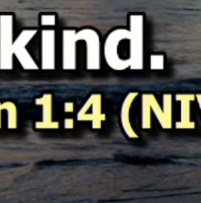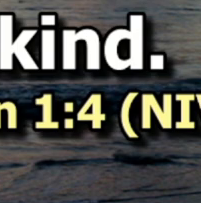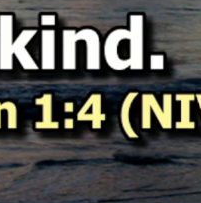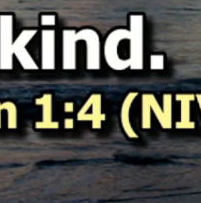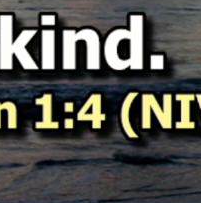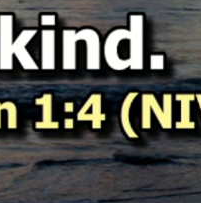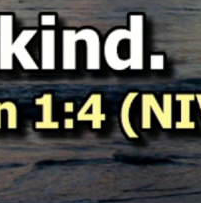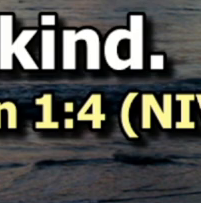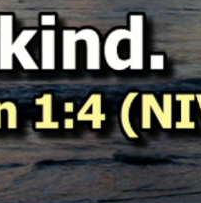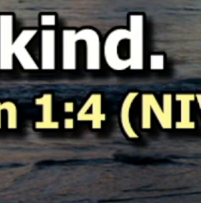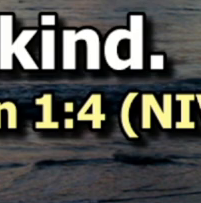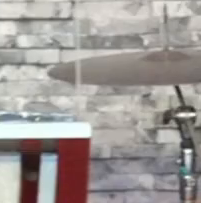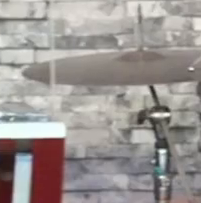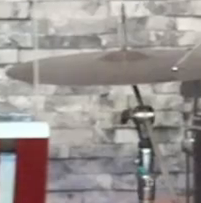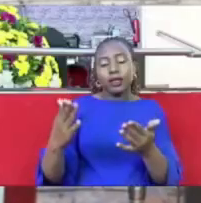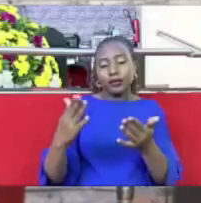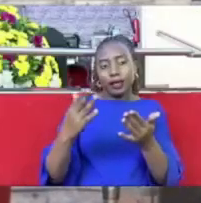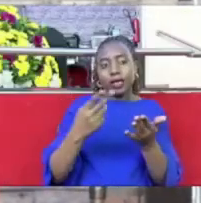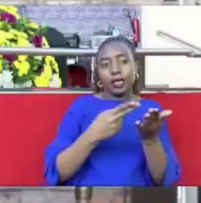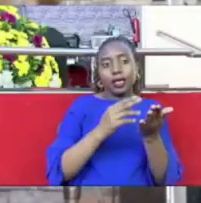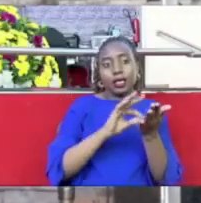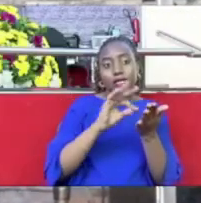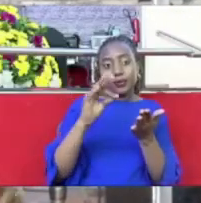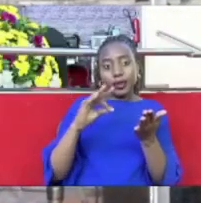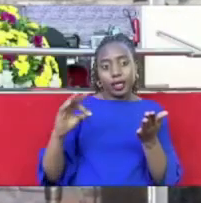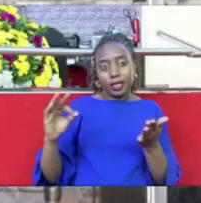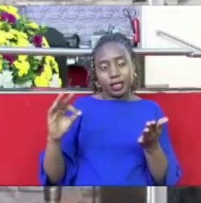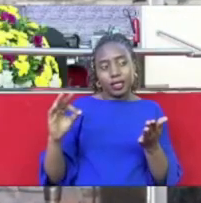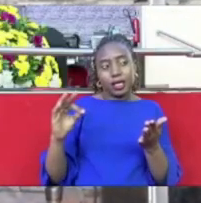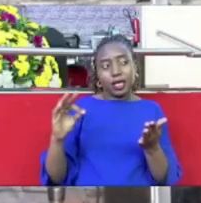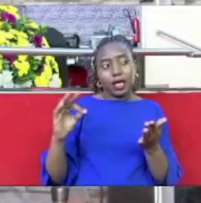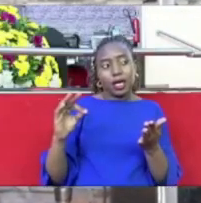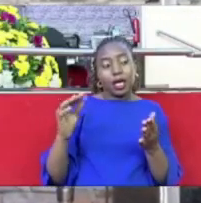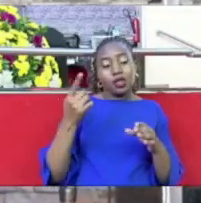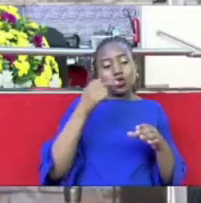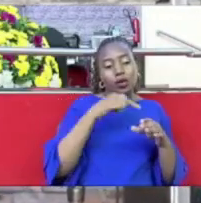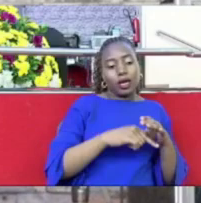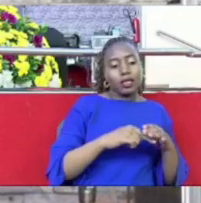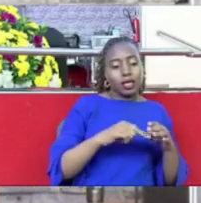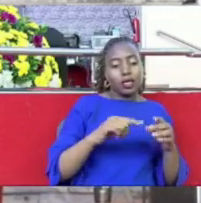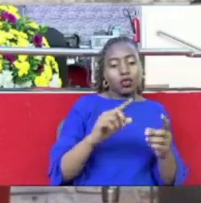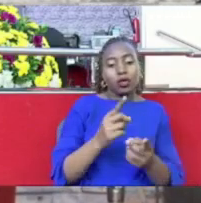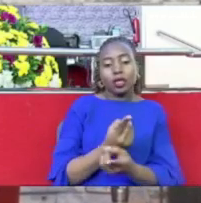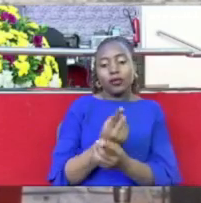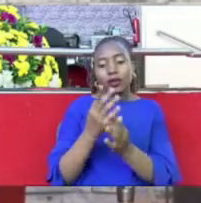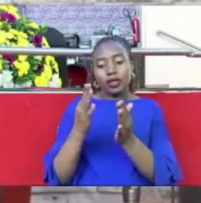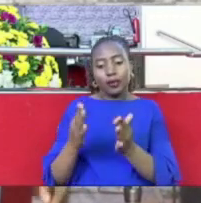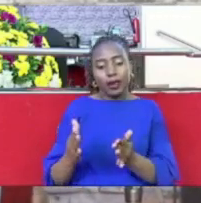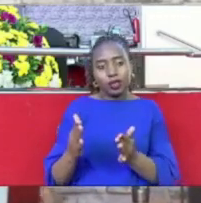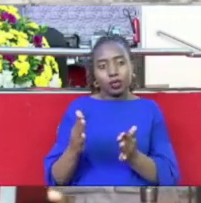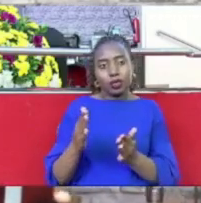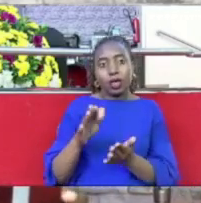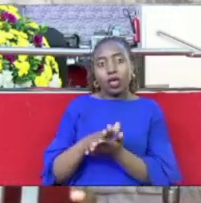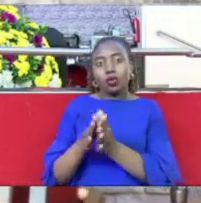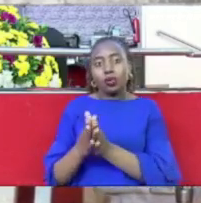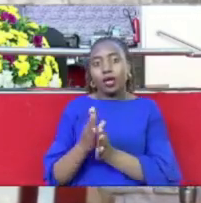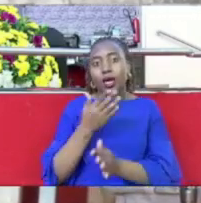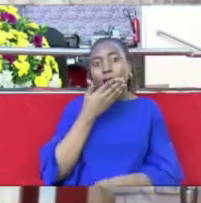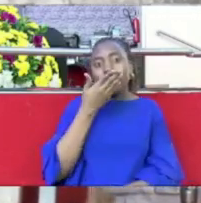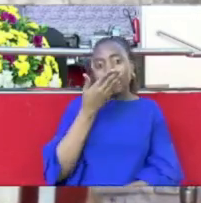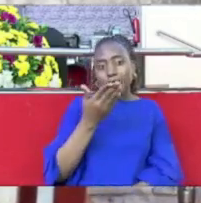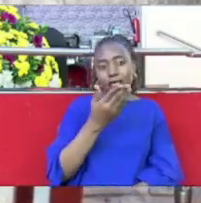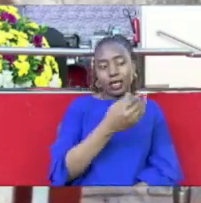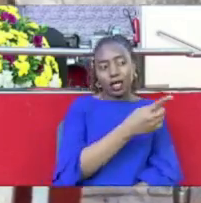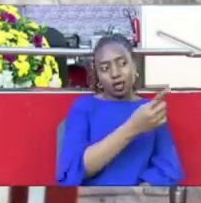his spirit. Ameachilia roho wake to enter another person. Aingie kwa mtu mwingine to be an answer to somebody else. Ili